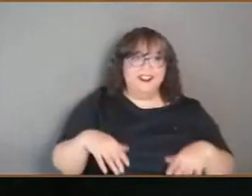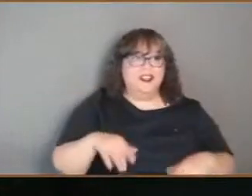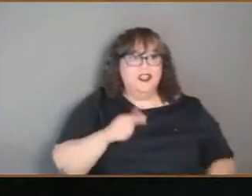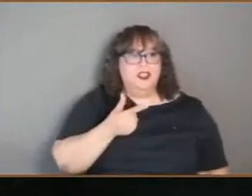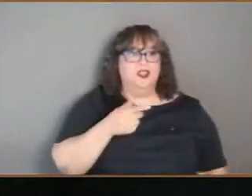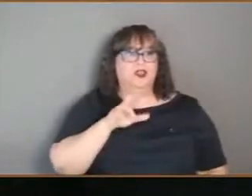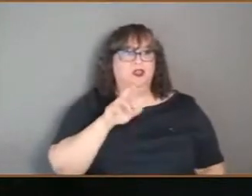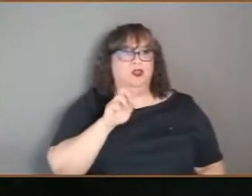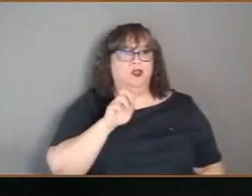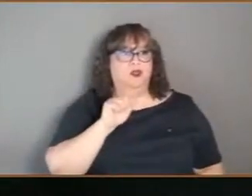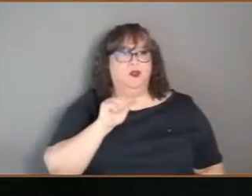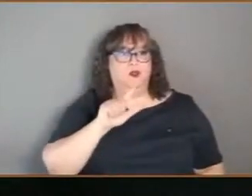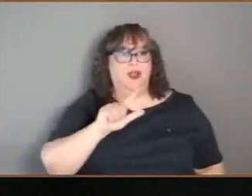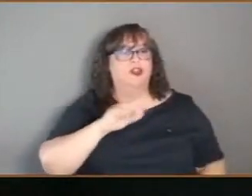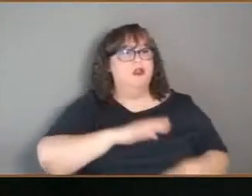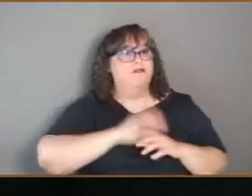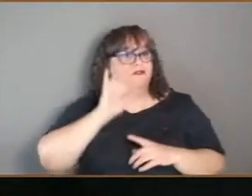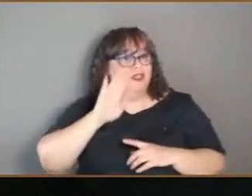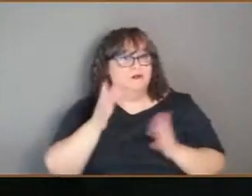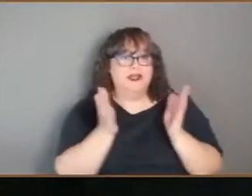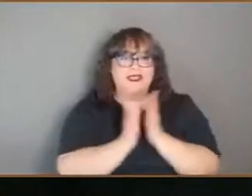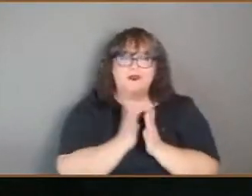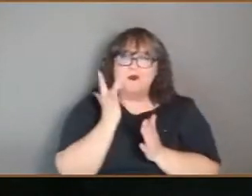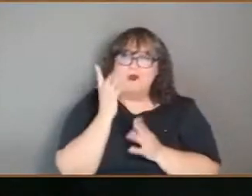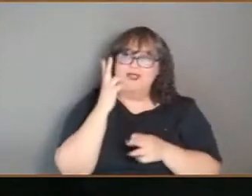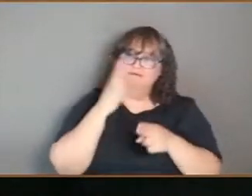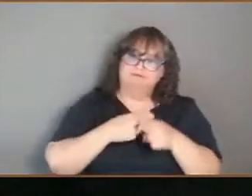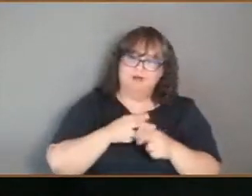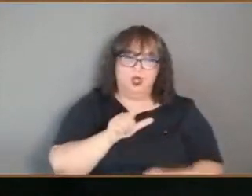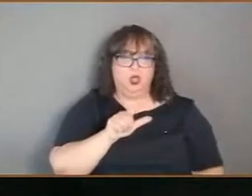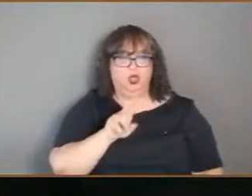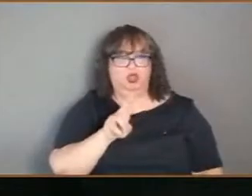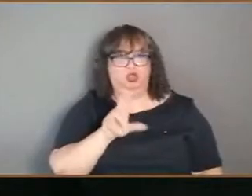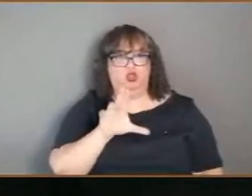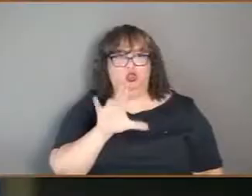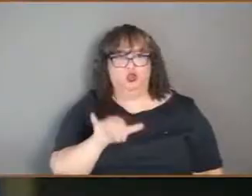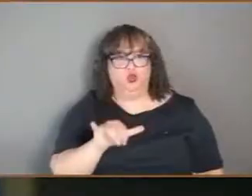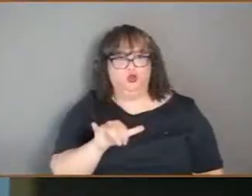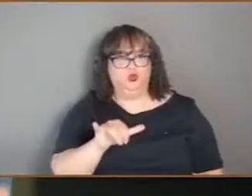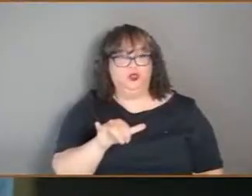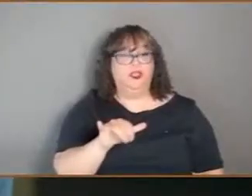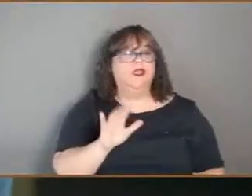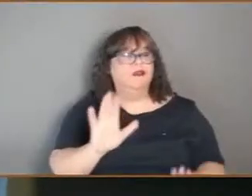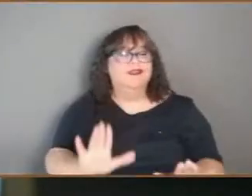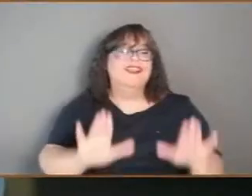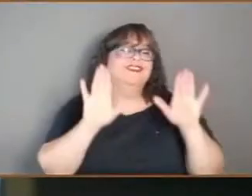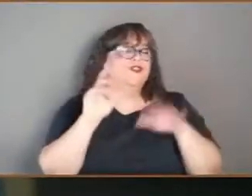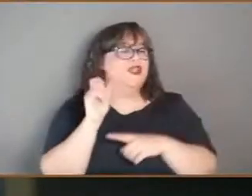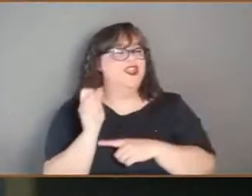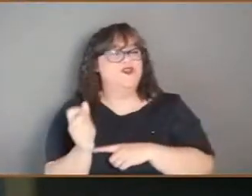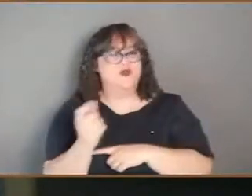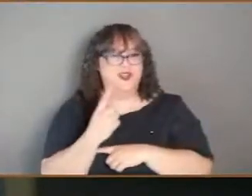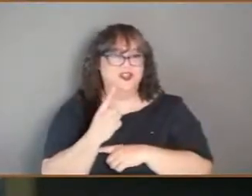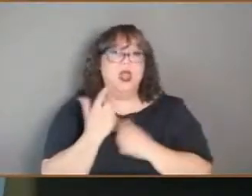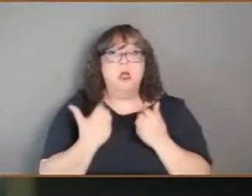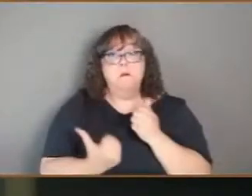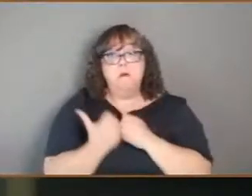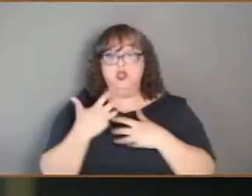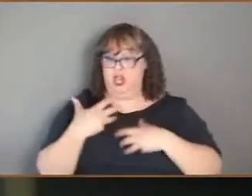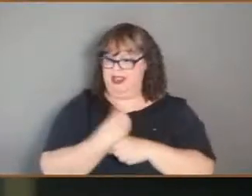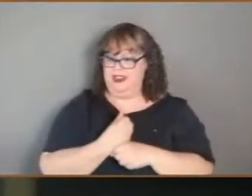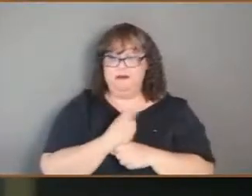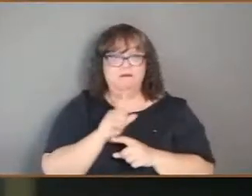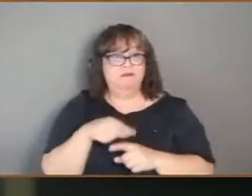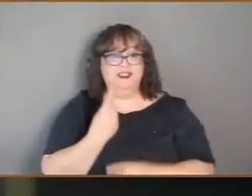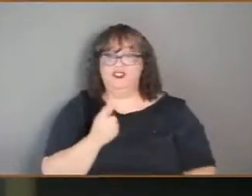asks, why is the mission named Lucy? That's a great question. So most missions are acronyms or something like that. This is just Lucy. It's